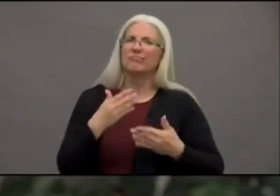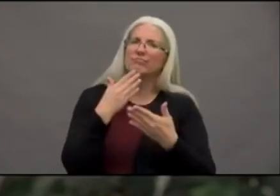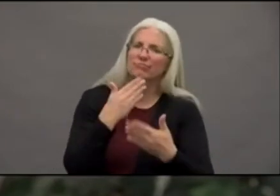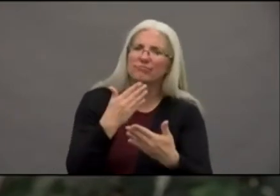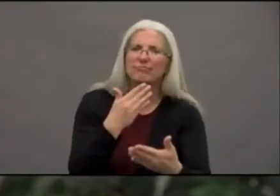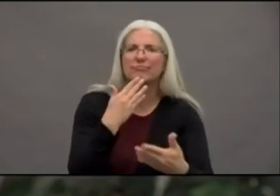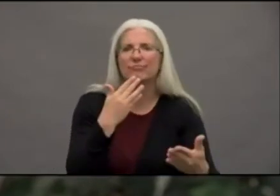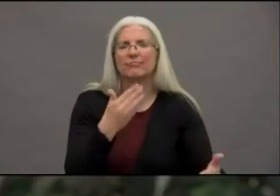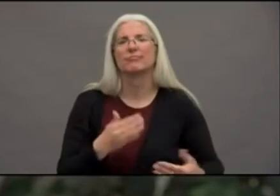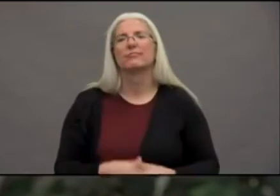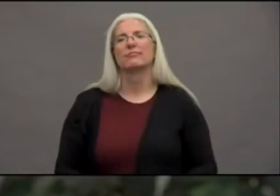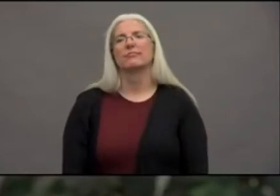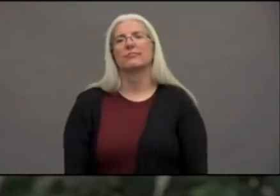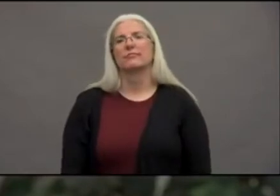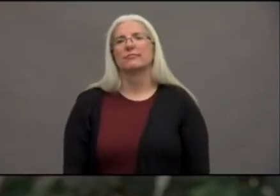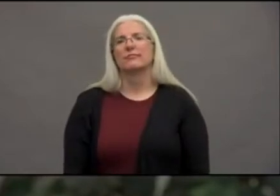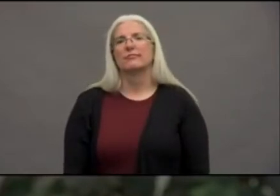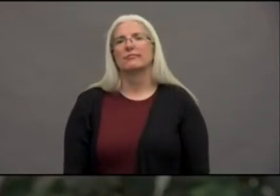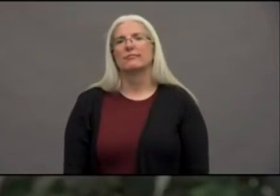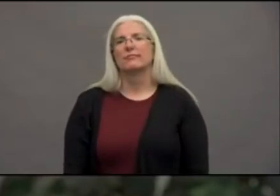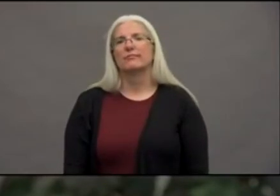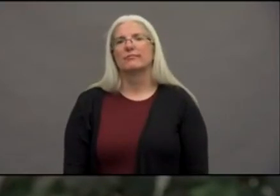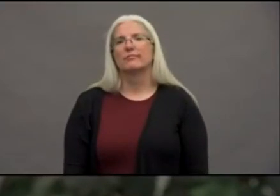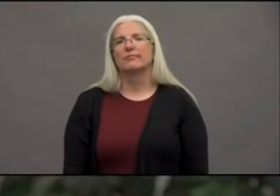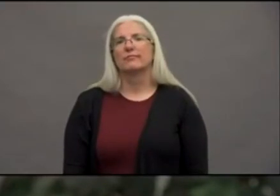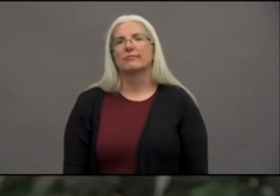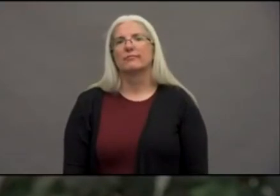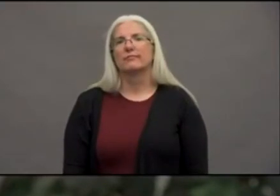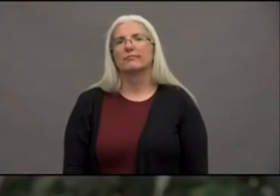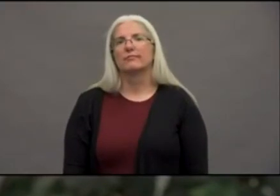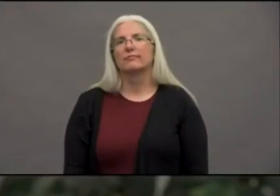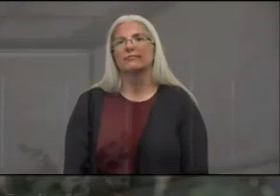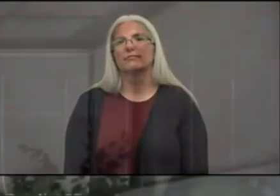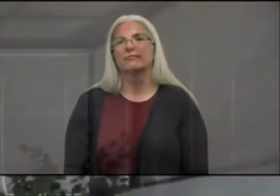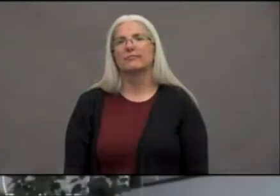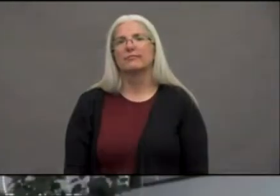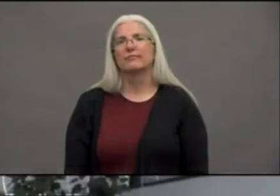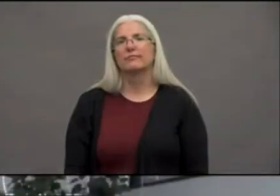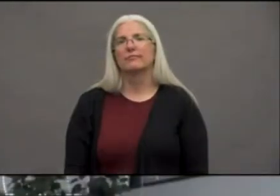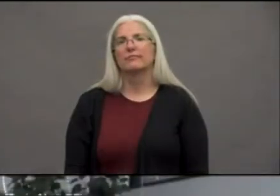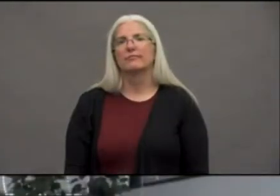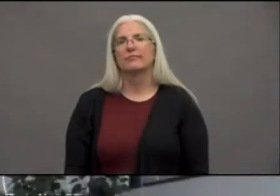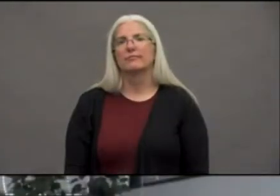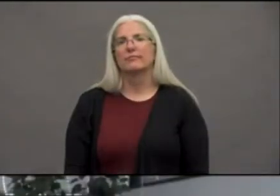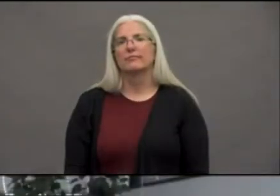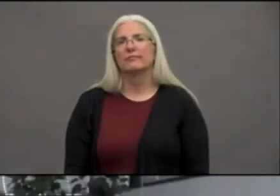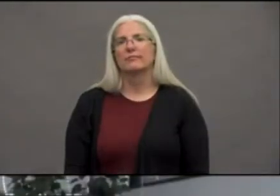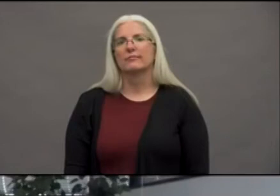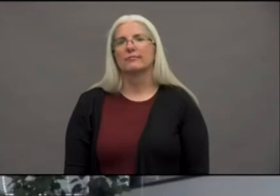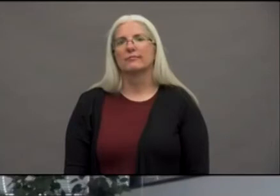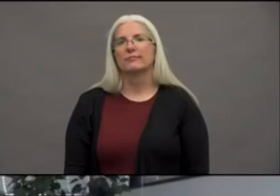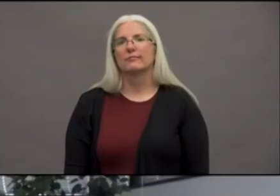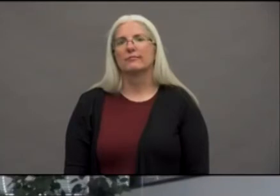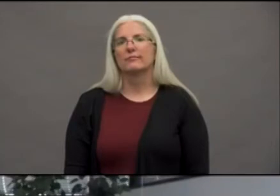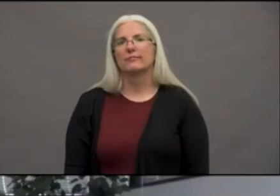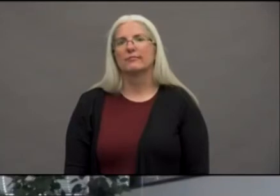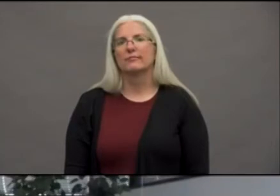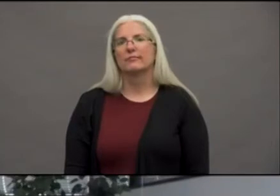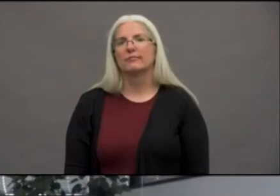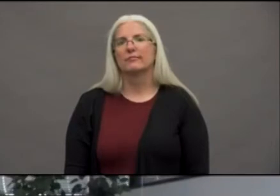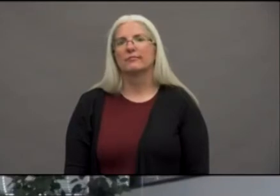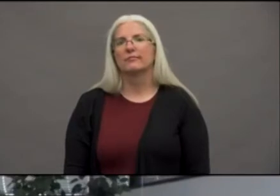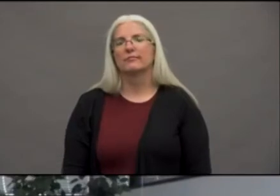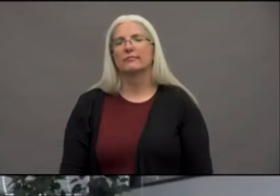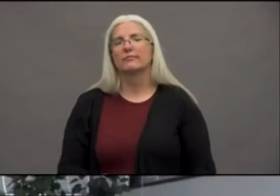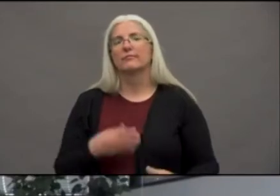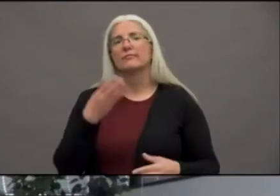today. So what's the least important thing that you want to do when all of this is